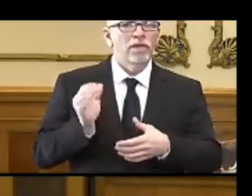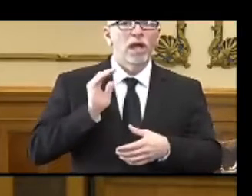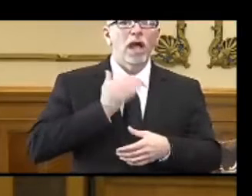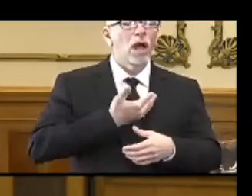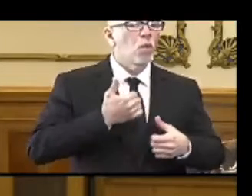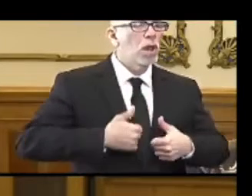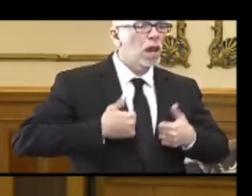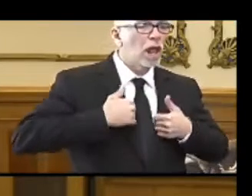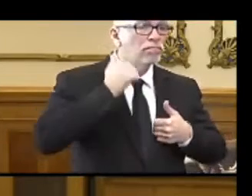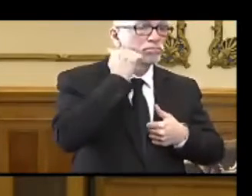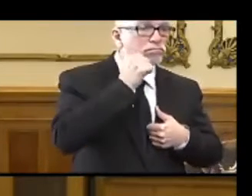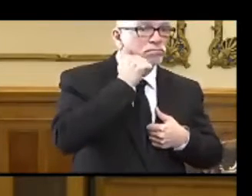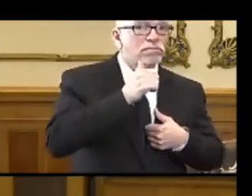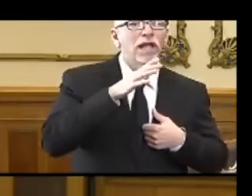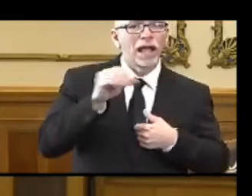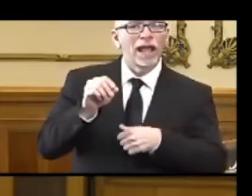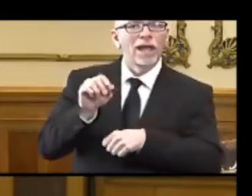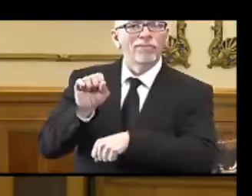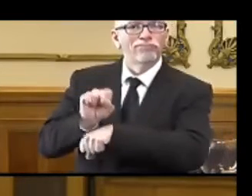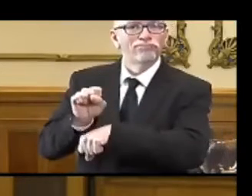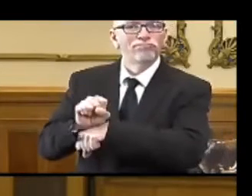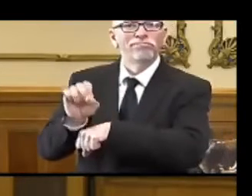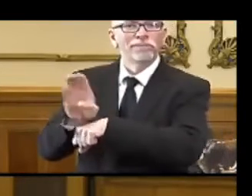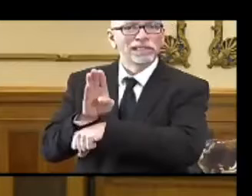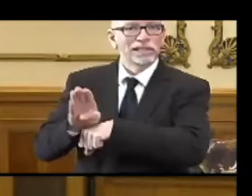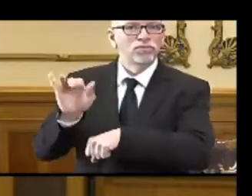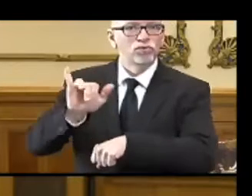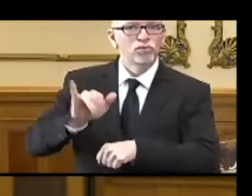individual lives and in the business community.